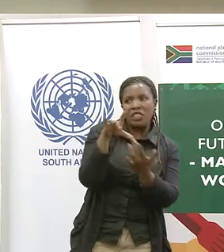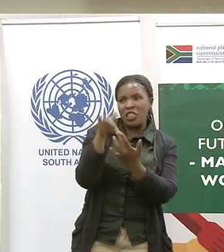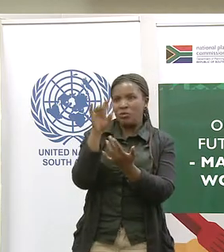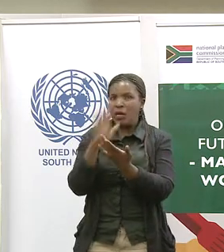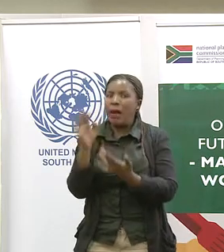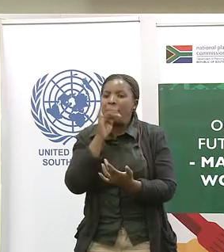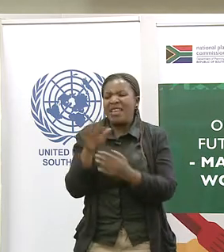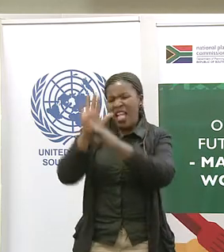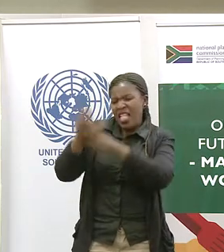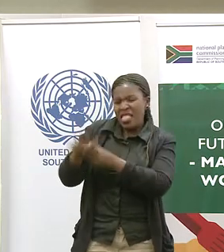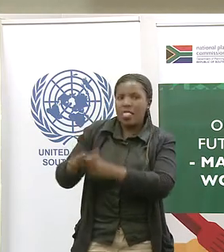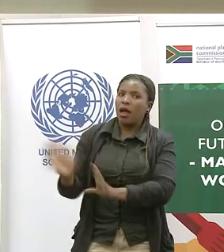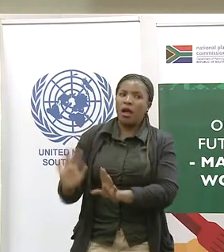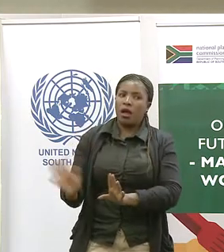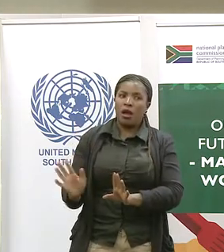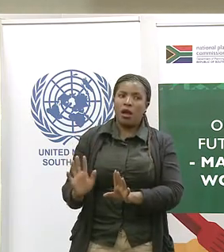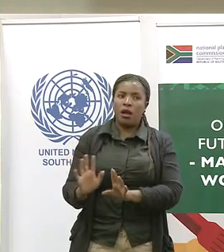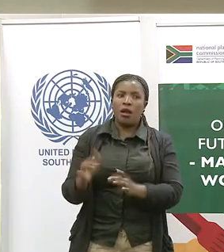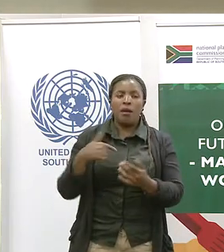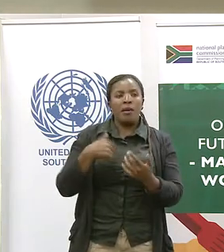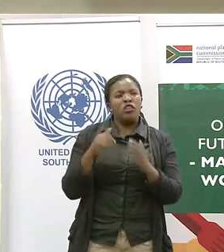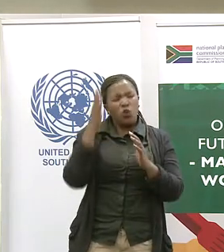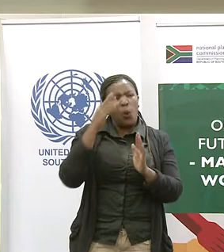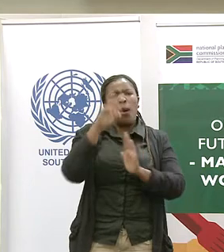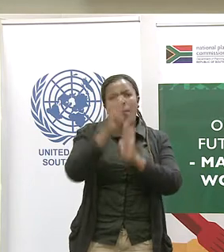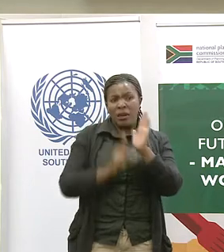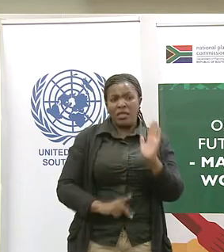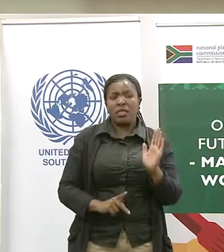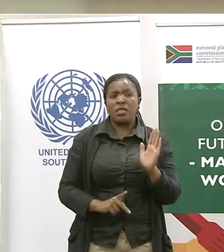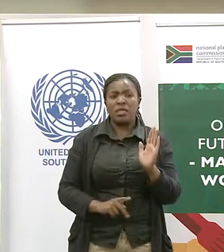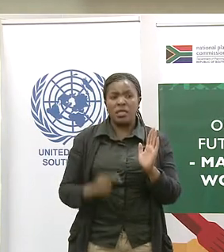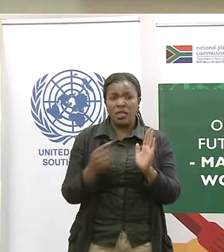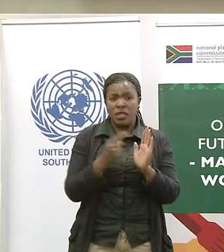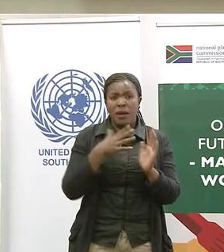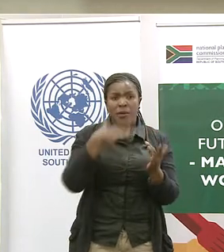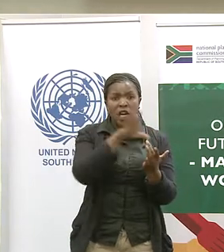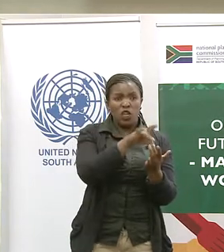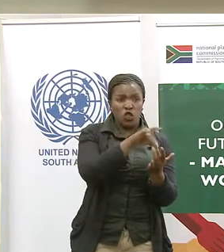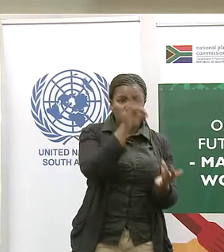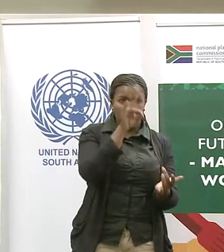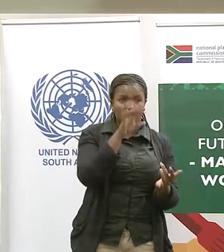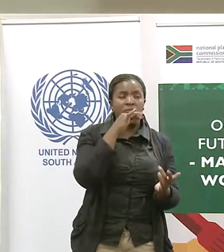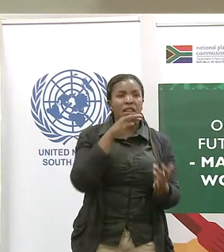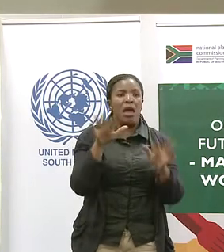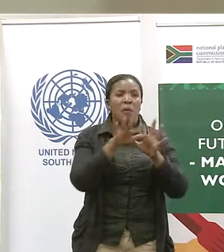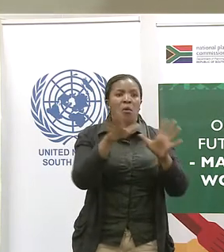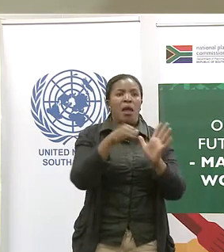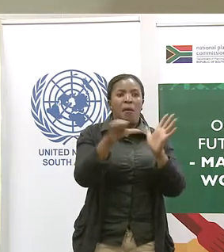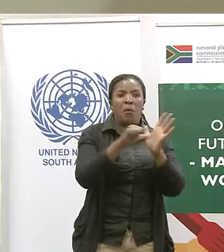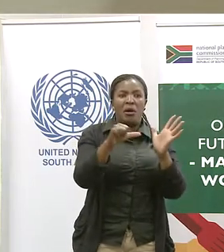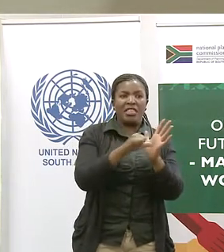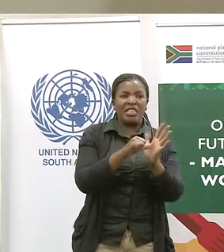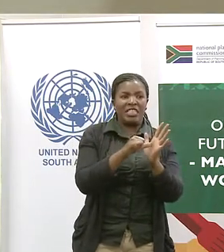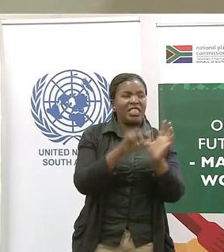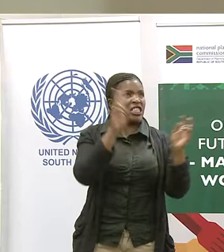do not mention. So as a matter of policy nowadays, I never mention so-called important people at the beginning of my